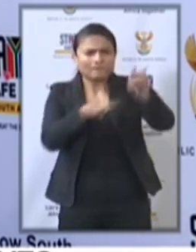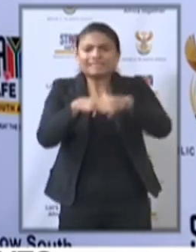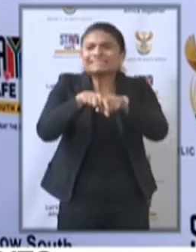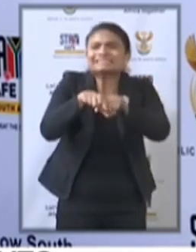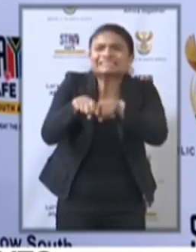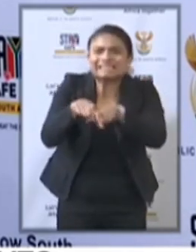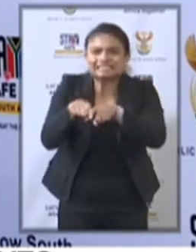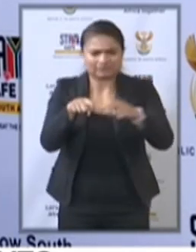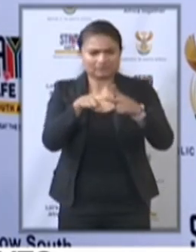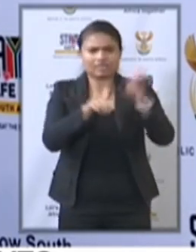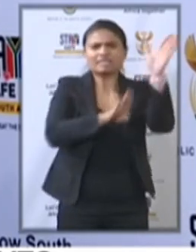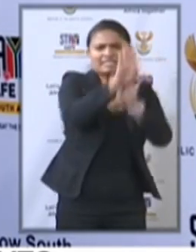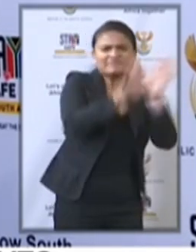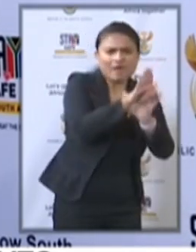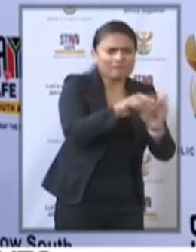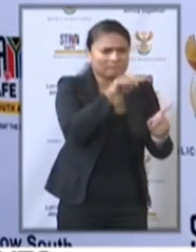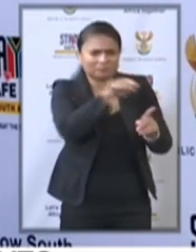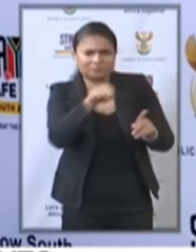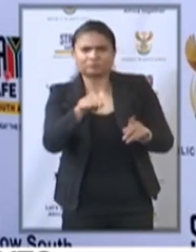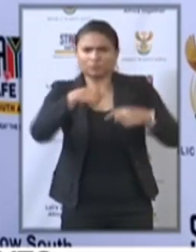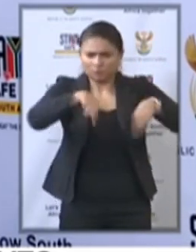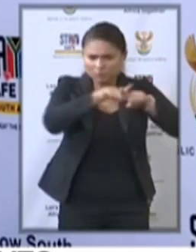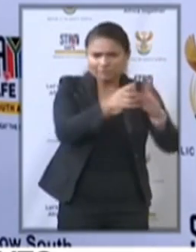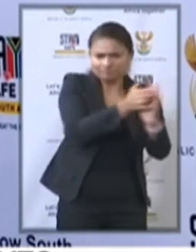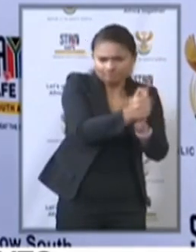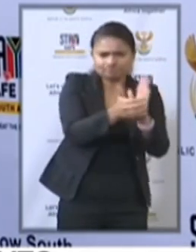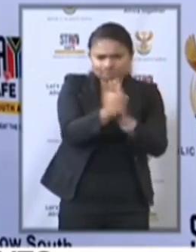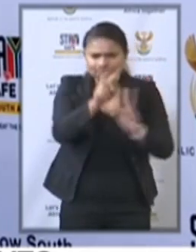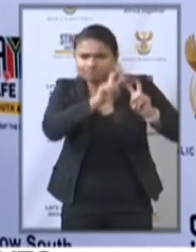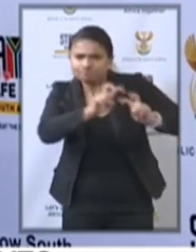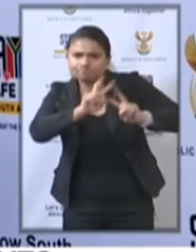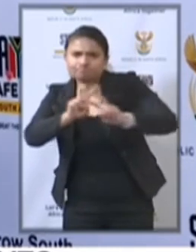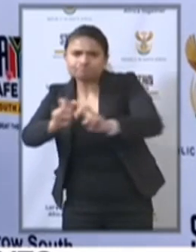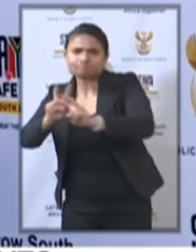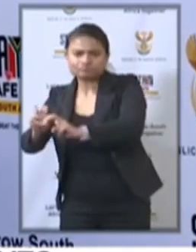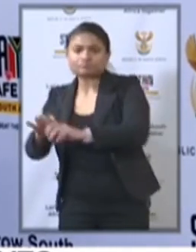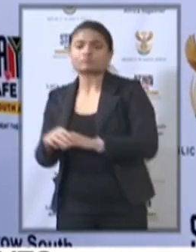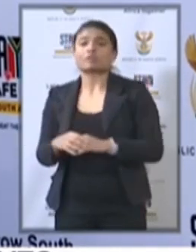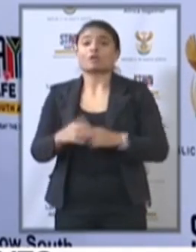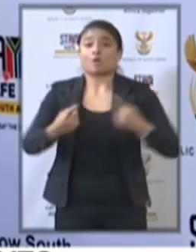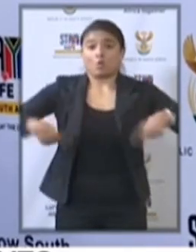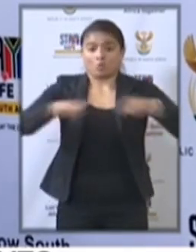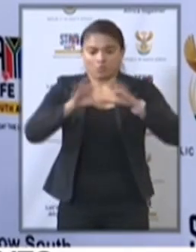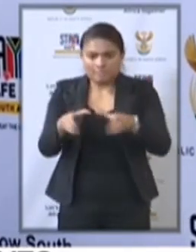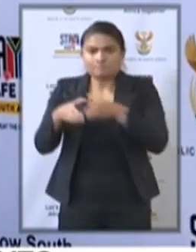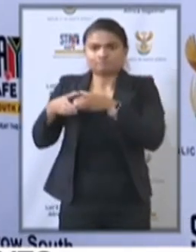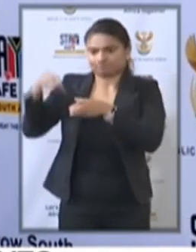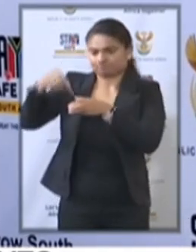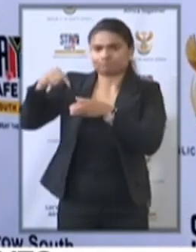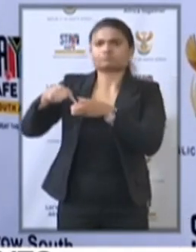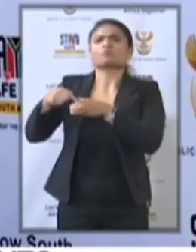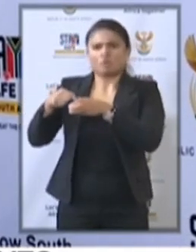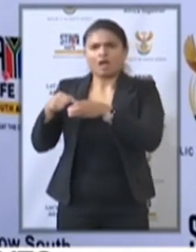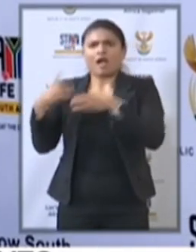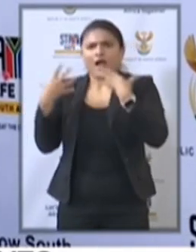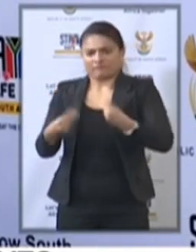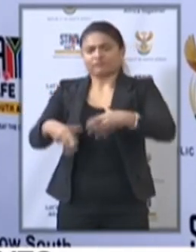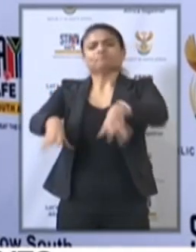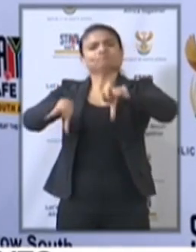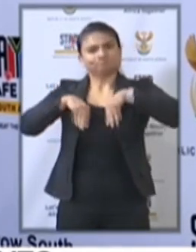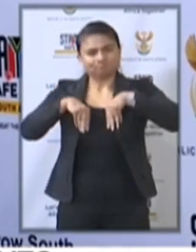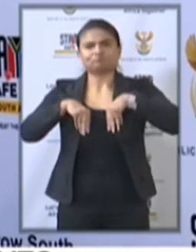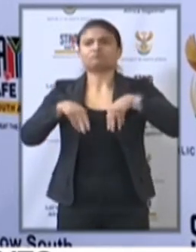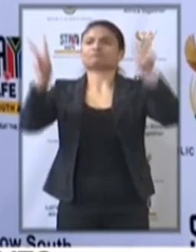development. As a sector, we therefore adopted the theme of